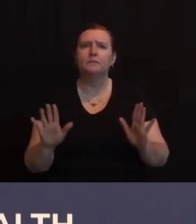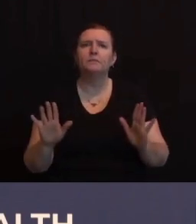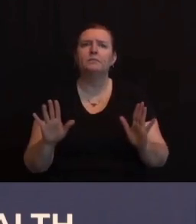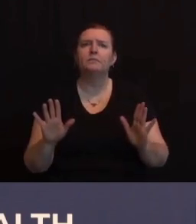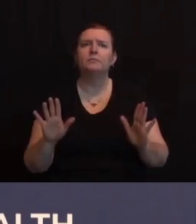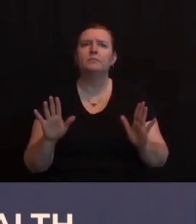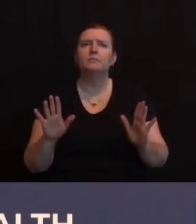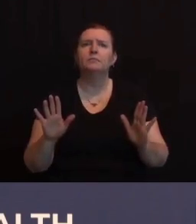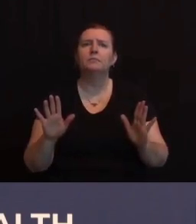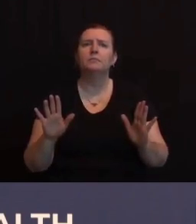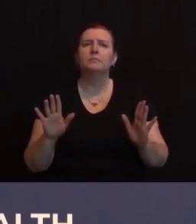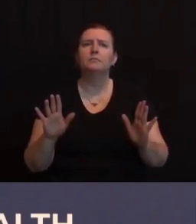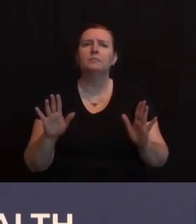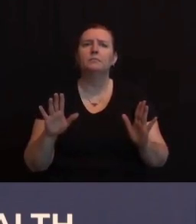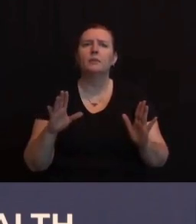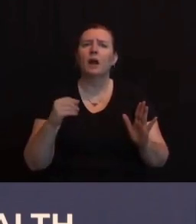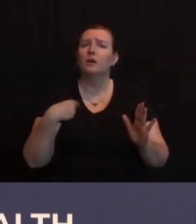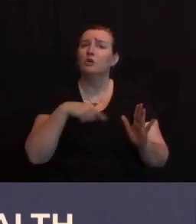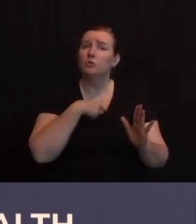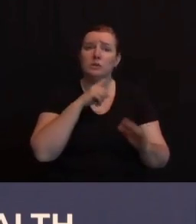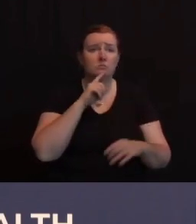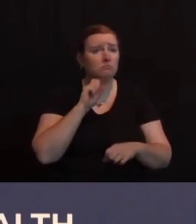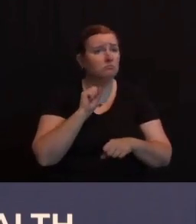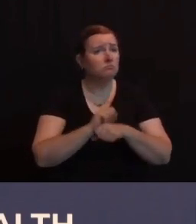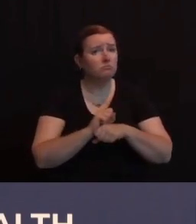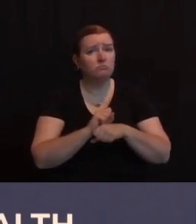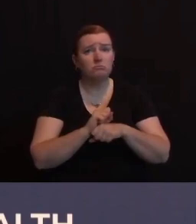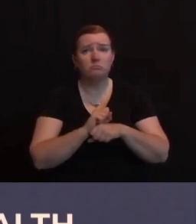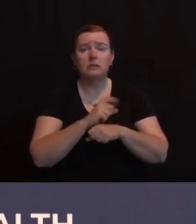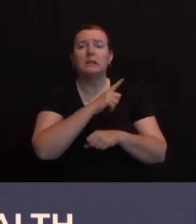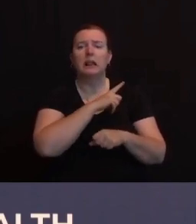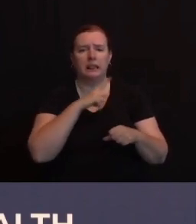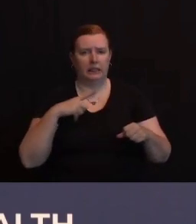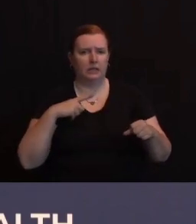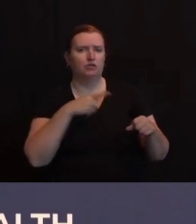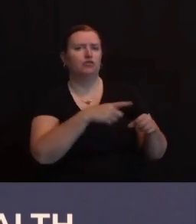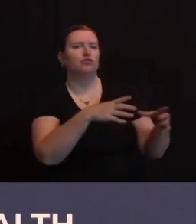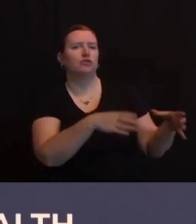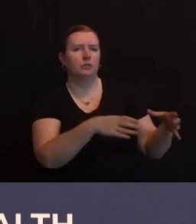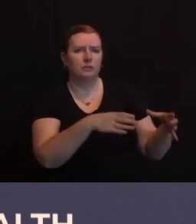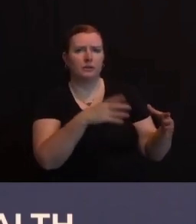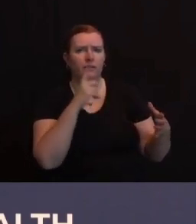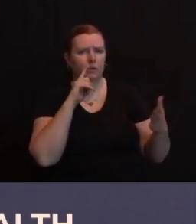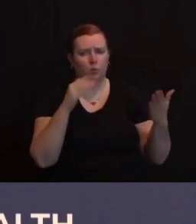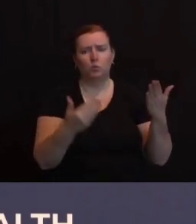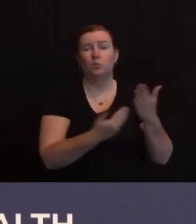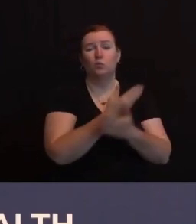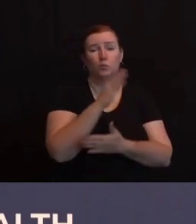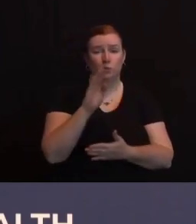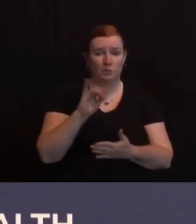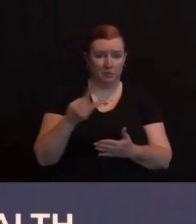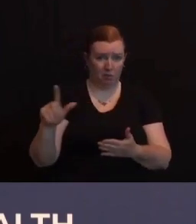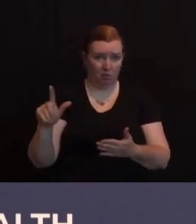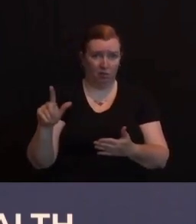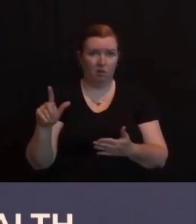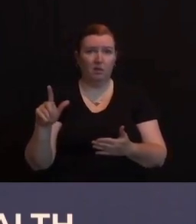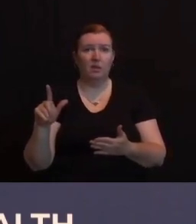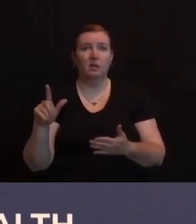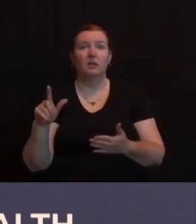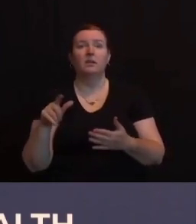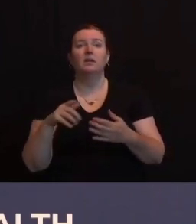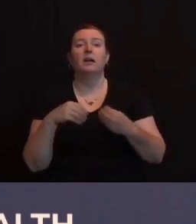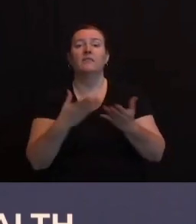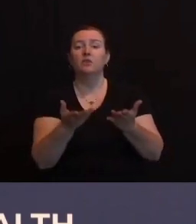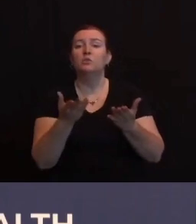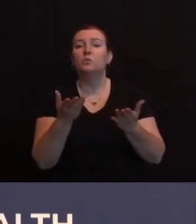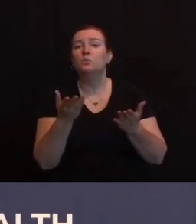And then we've been actively working with the legislature on a bill that would provide extended periods of time for repayment